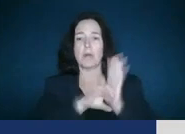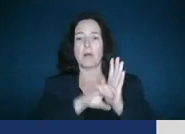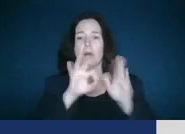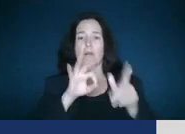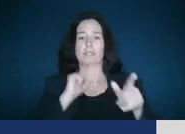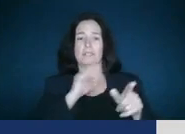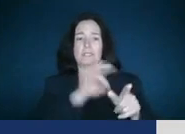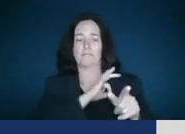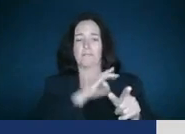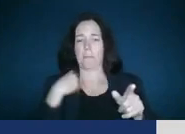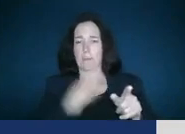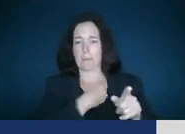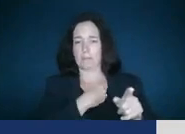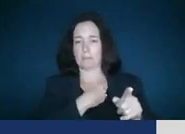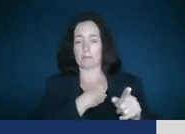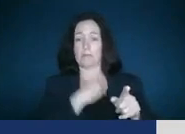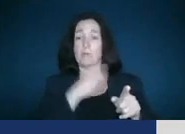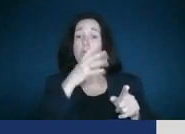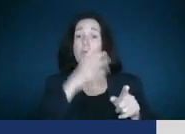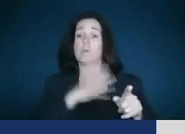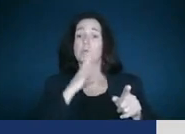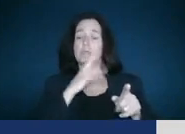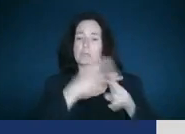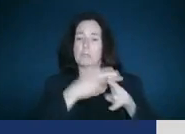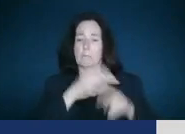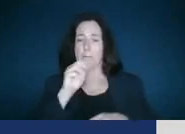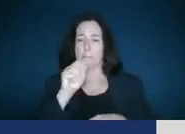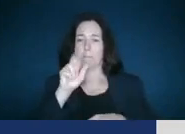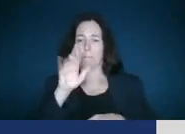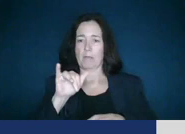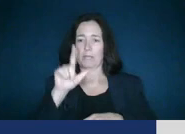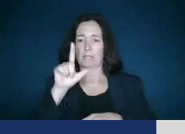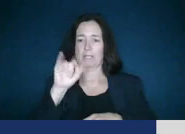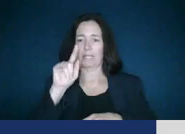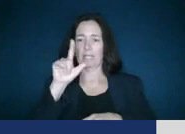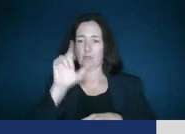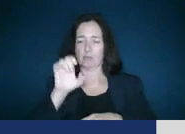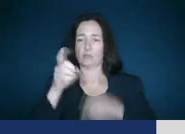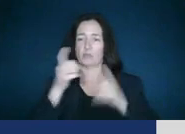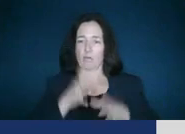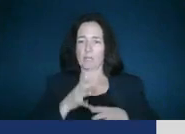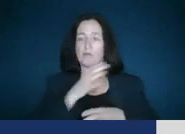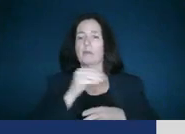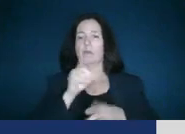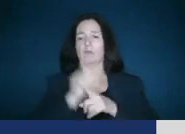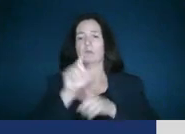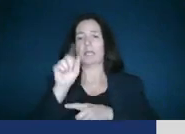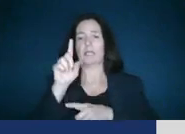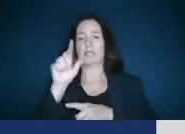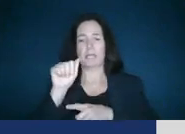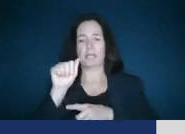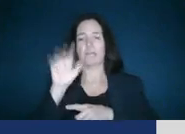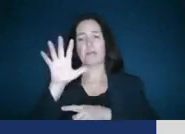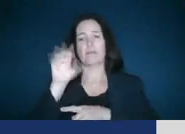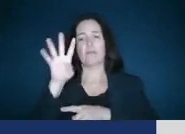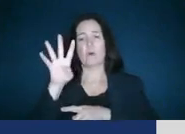staff members, and my name is Mary Little. I'm the director, and I'm also the ADA 504 coordinator on campus.